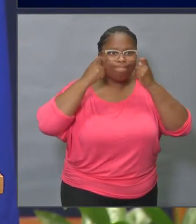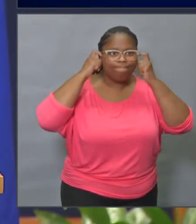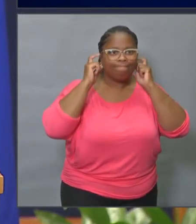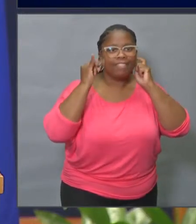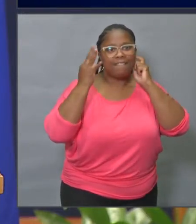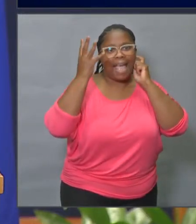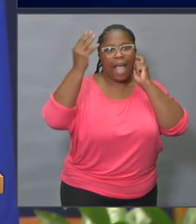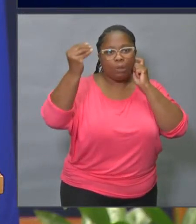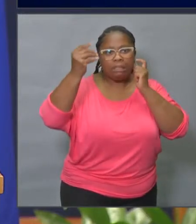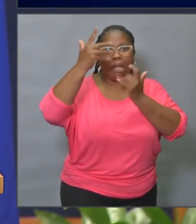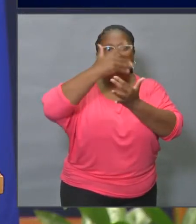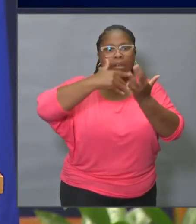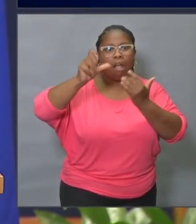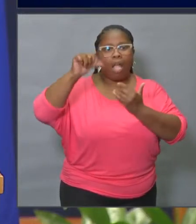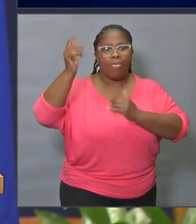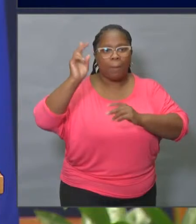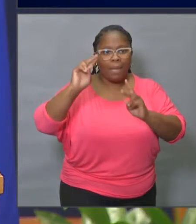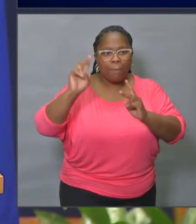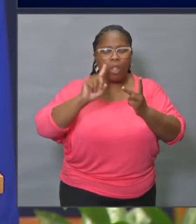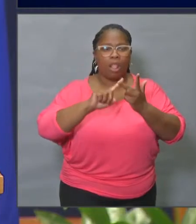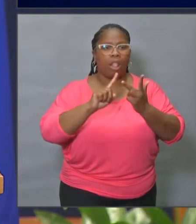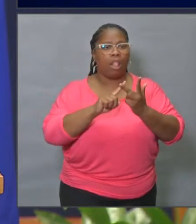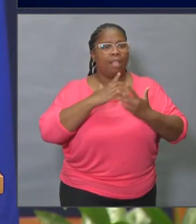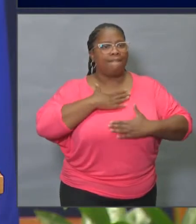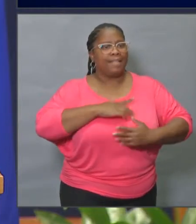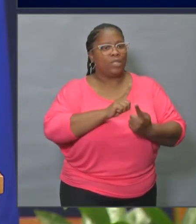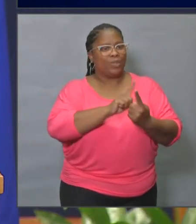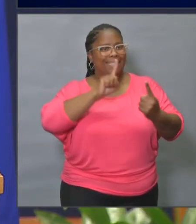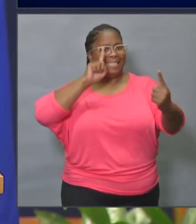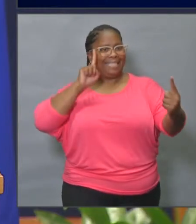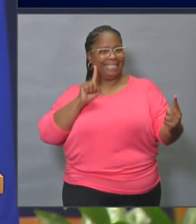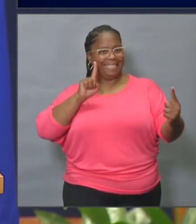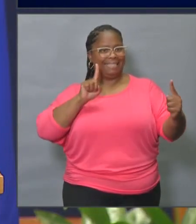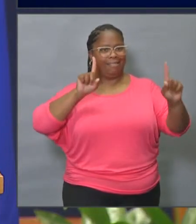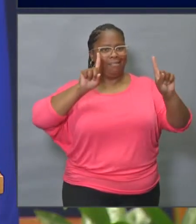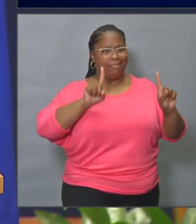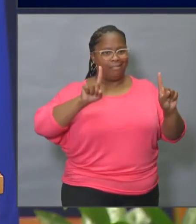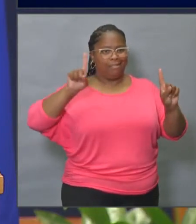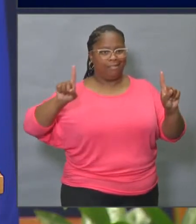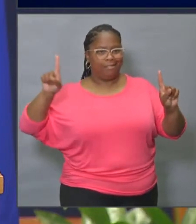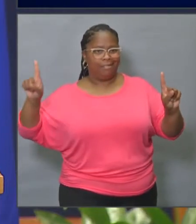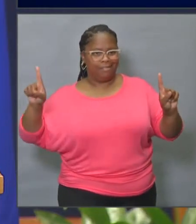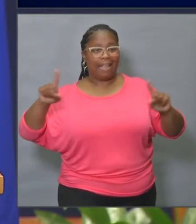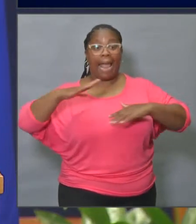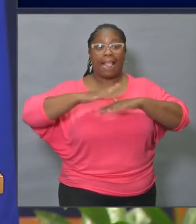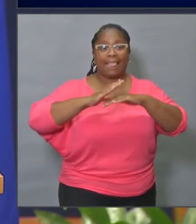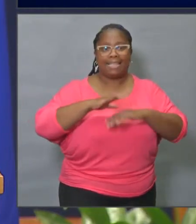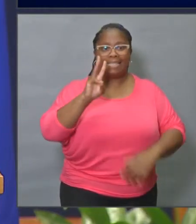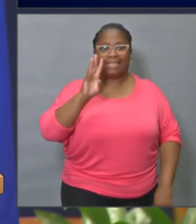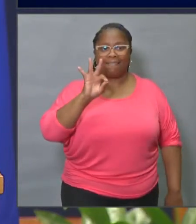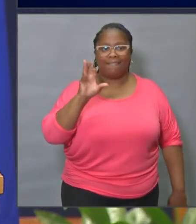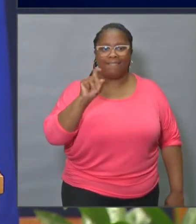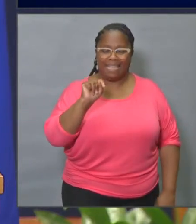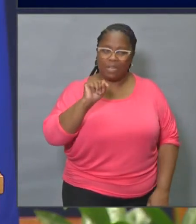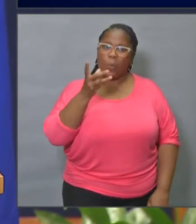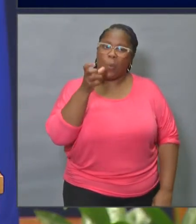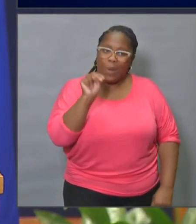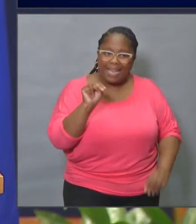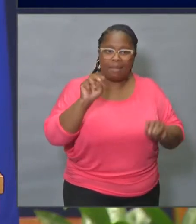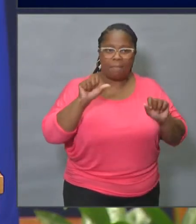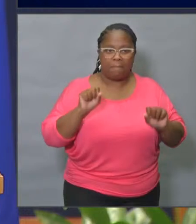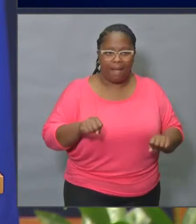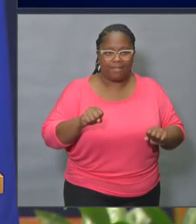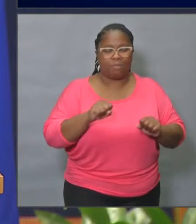your family, continuing with physical distancing and separating yourselves from others by at least 6 feet wherever possible,